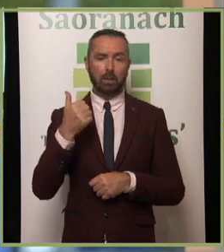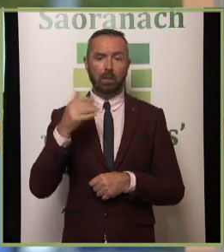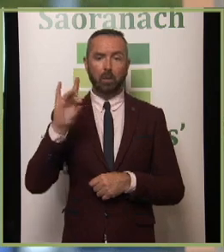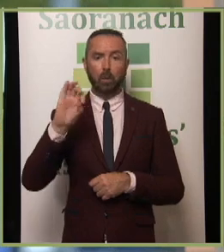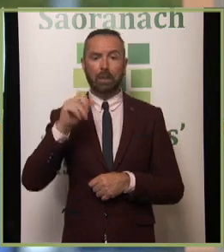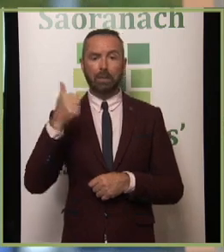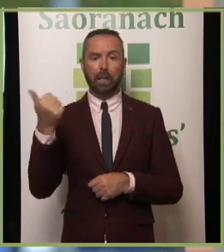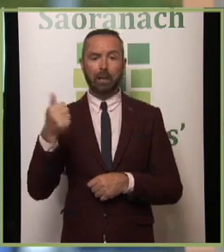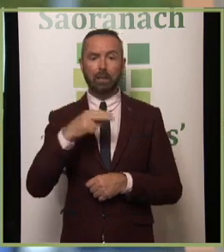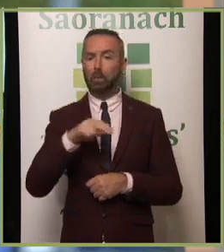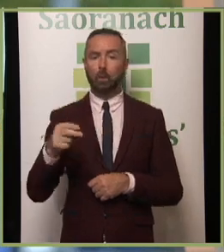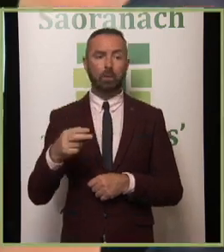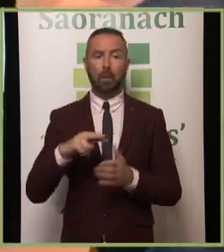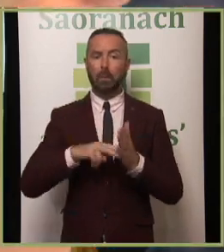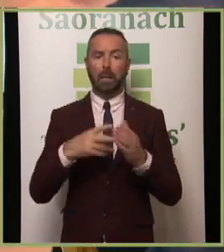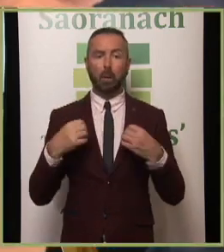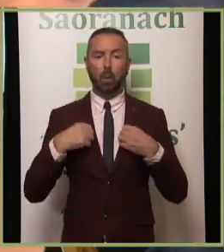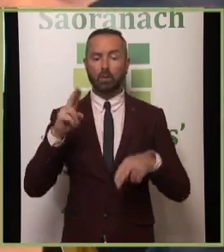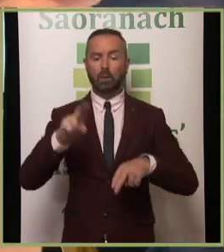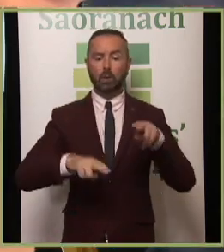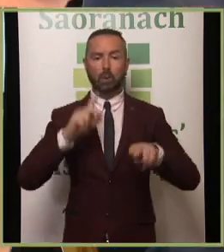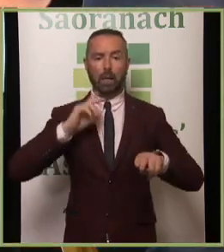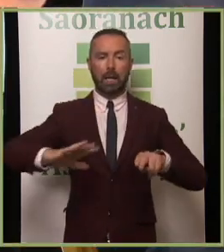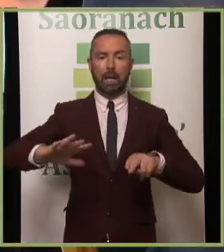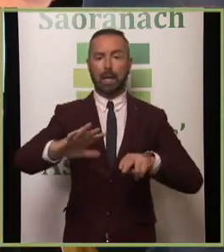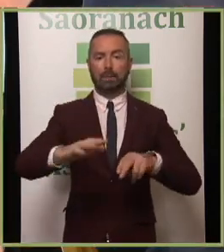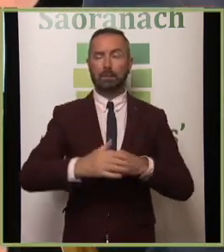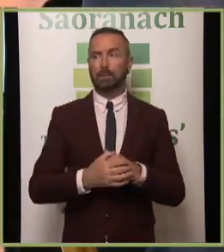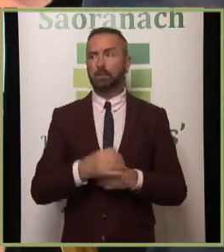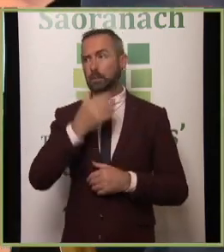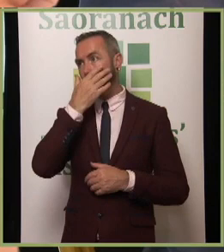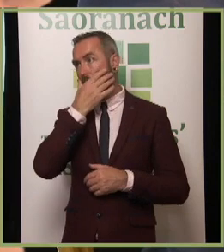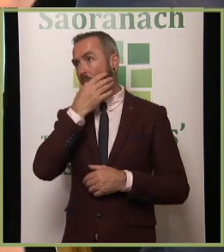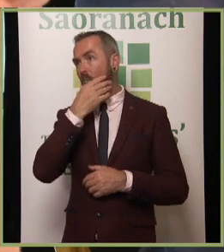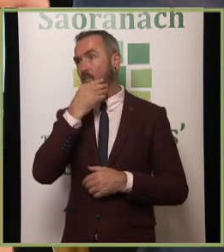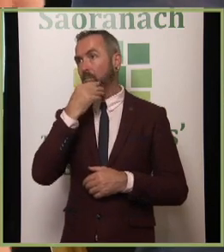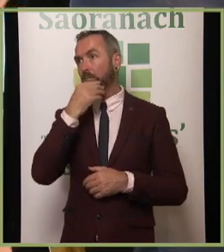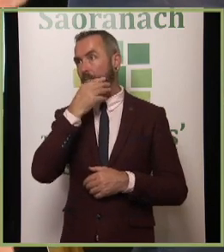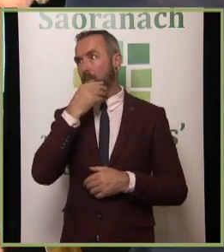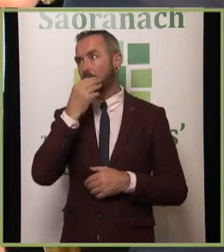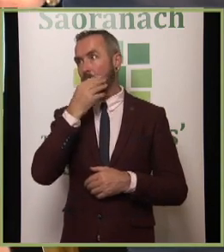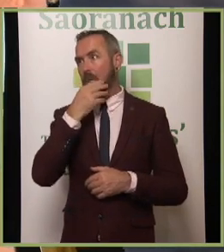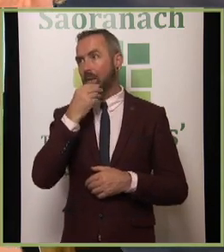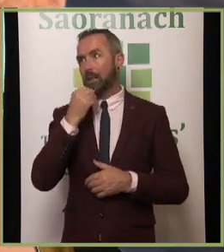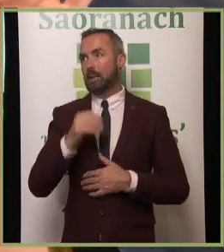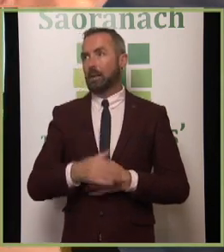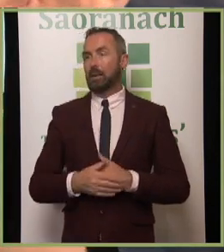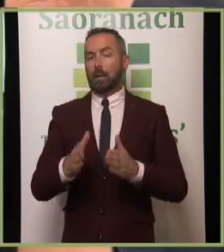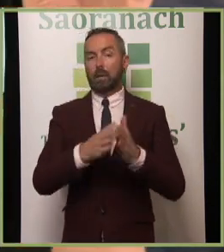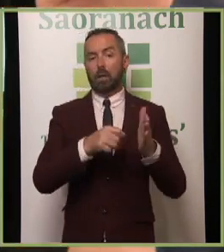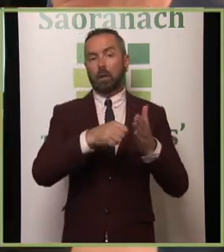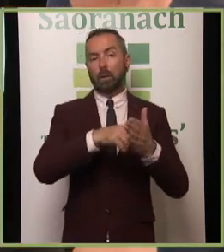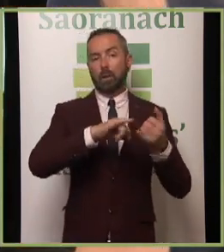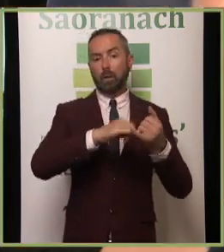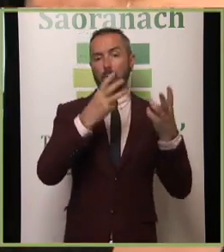own this land. No, Yeah. but if it's a state-owned company, that's my word. How would you describe the entity that